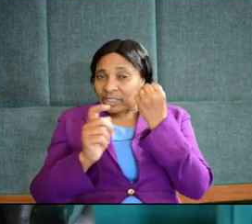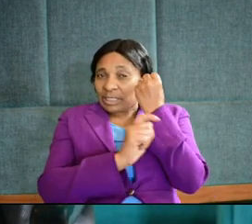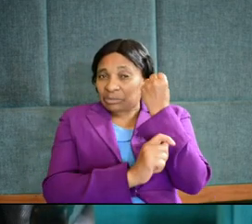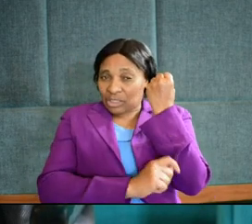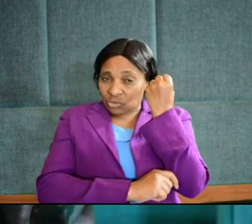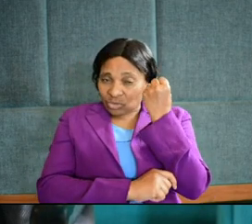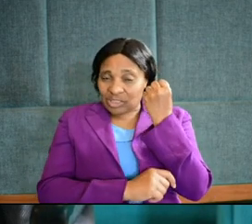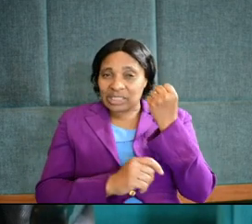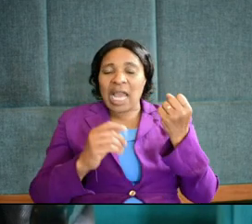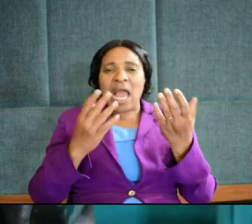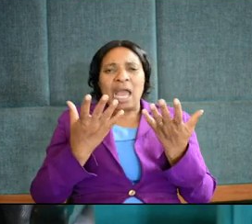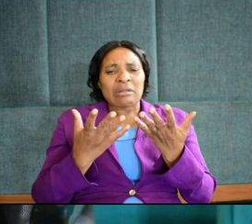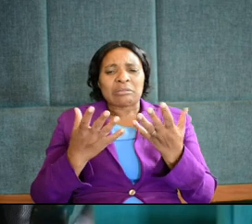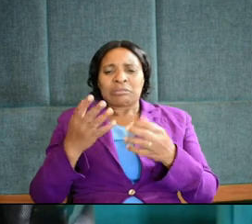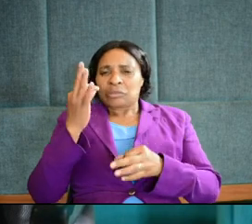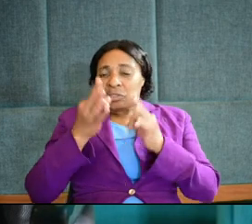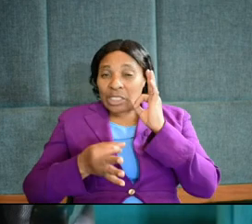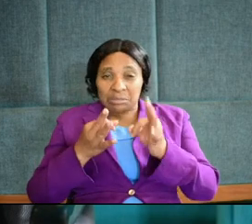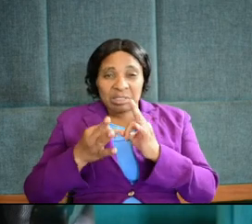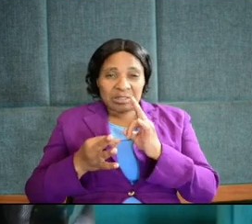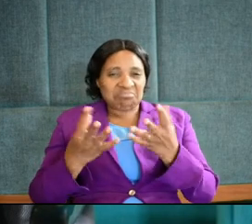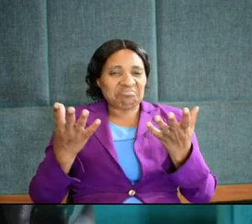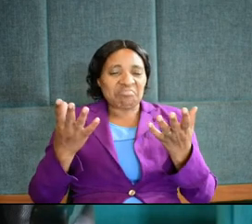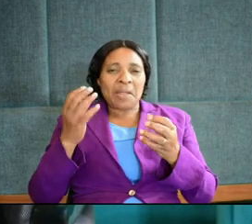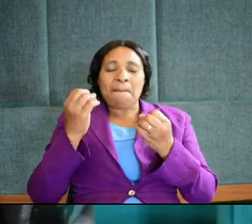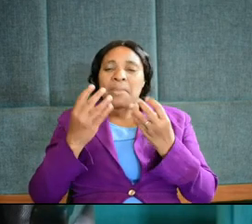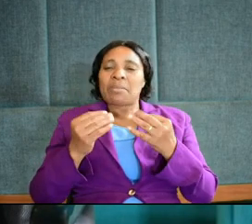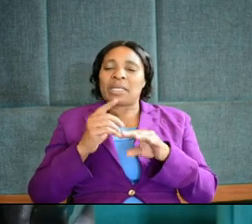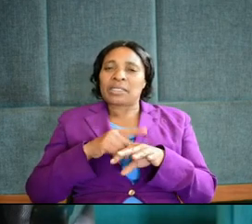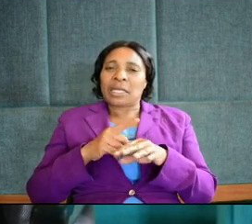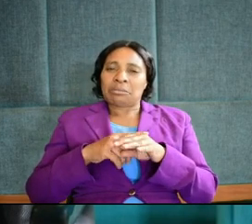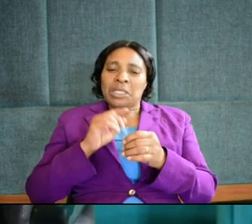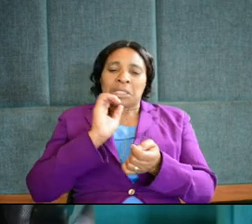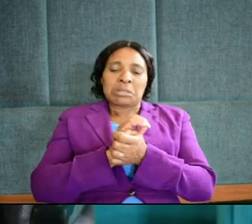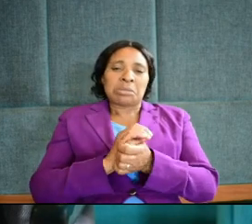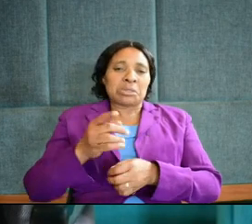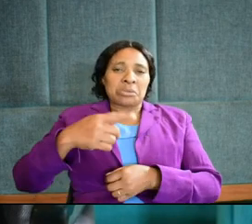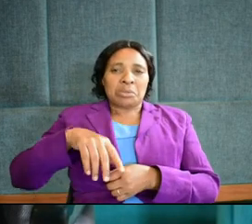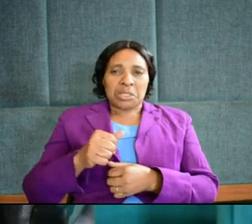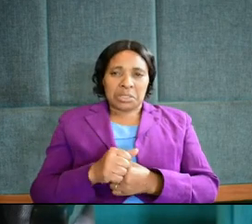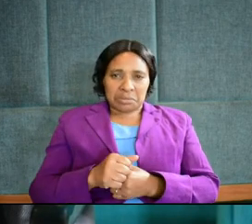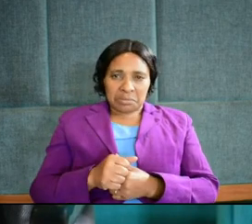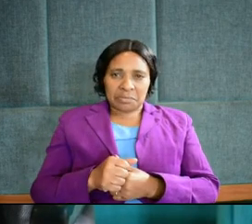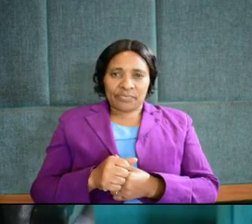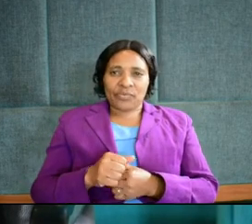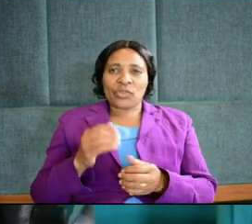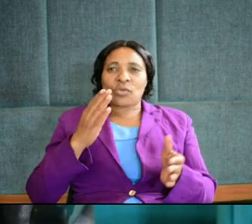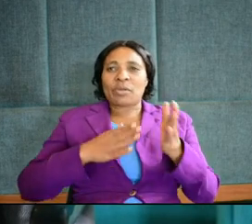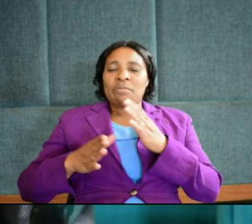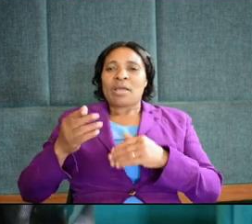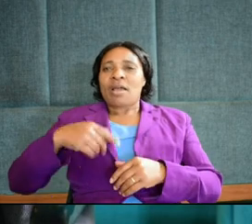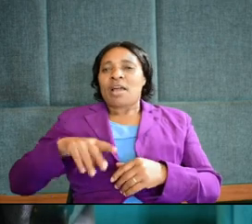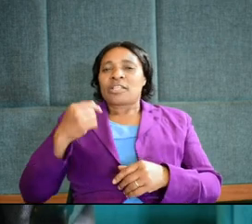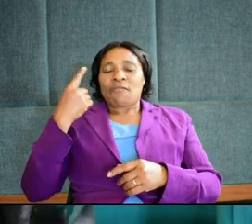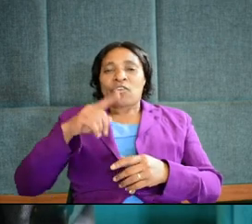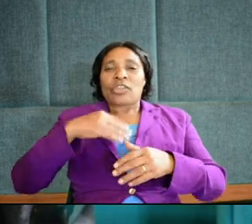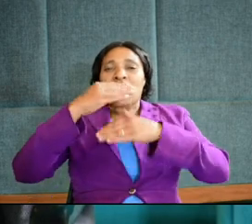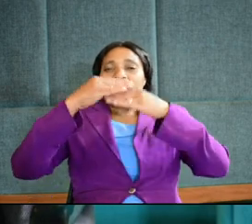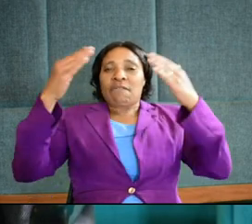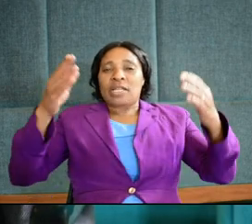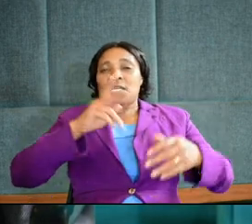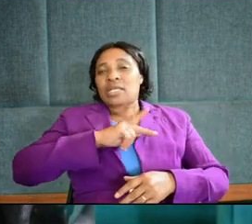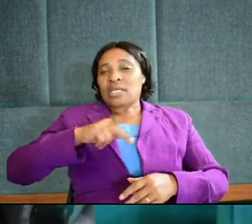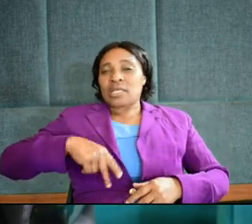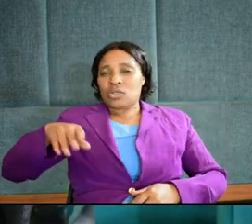judgment. Most of the time, they're discipline to us to prepare us for the heavenly